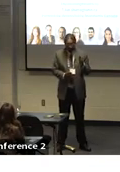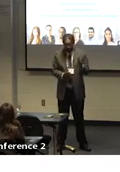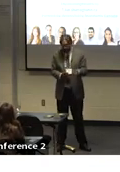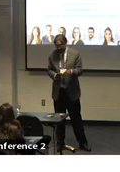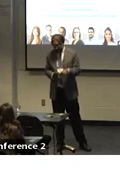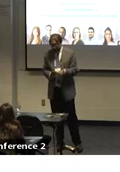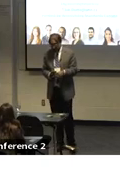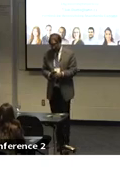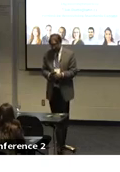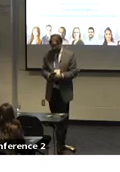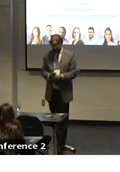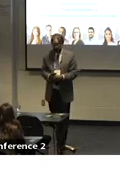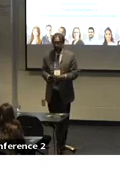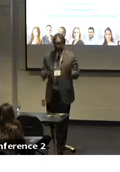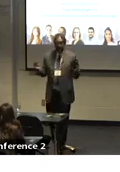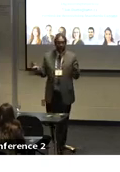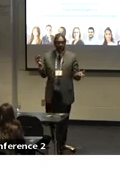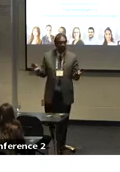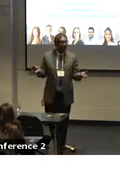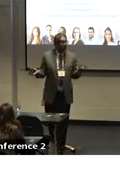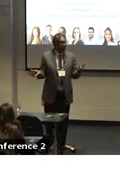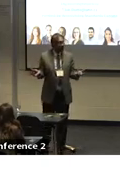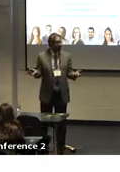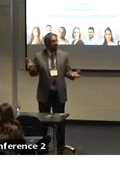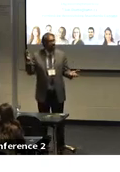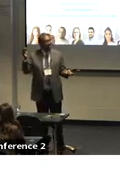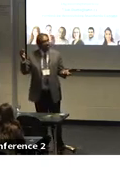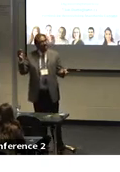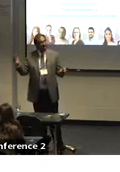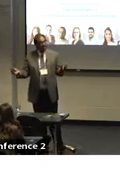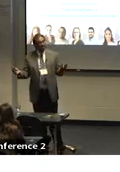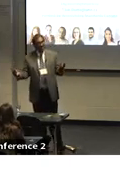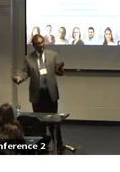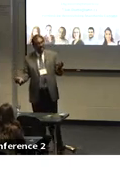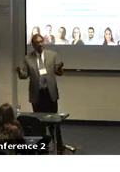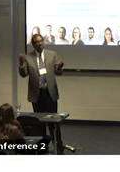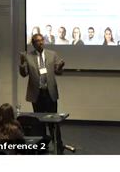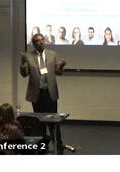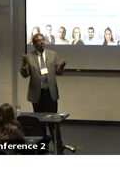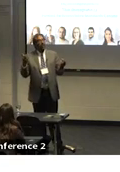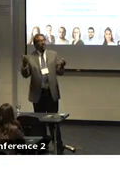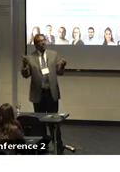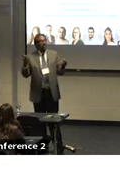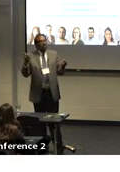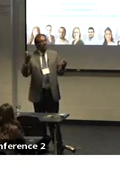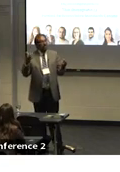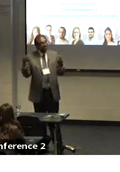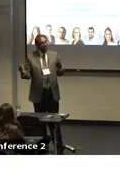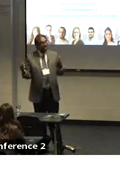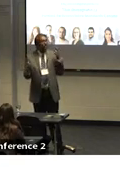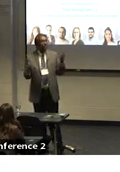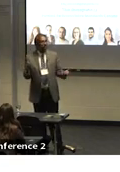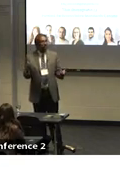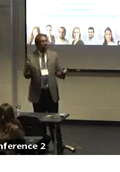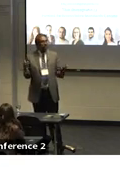there positive examples of places that are doing this balance well, the keeping nature intact while, you know, not